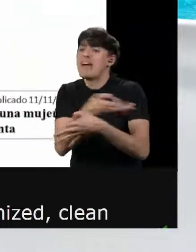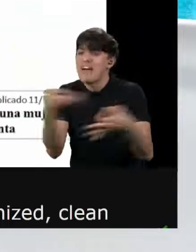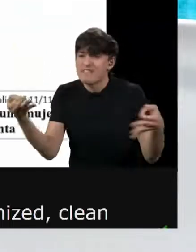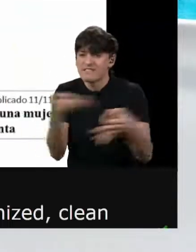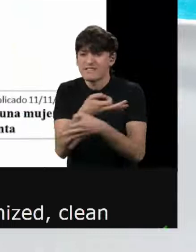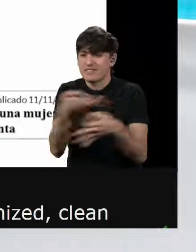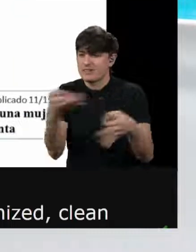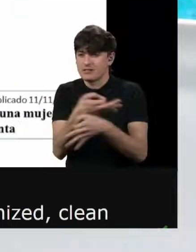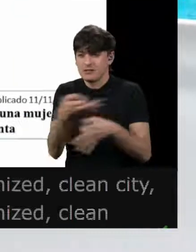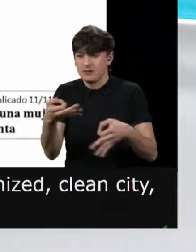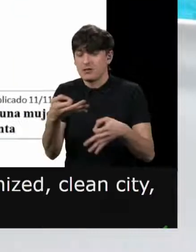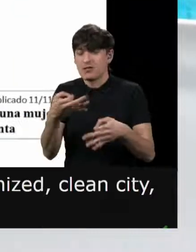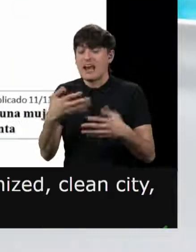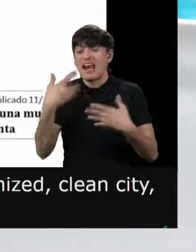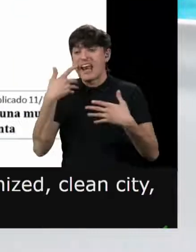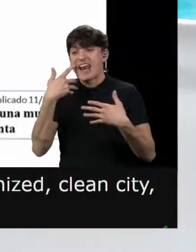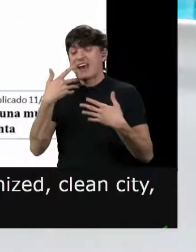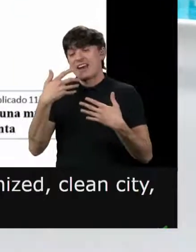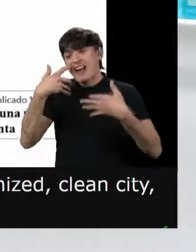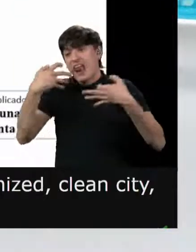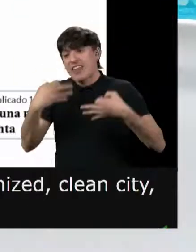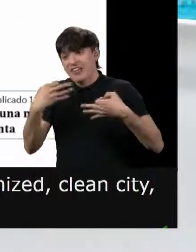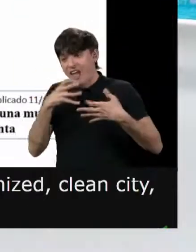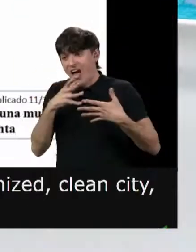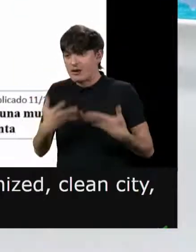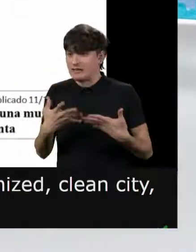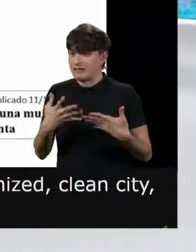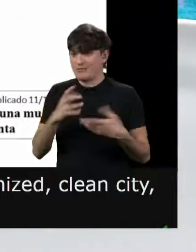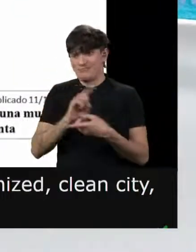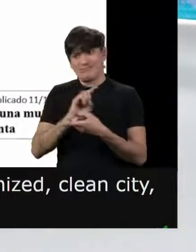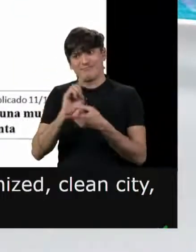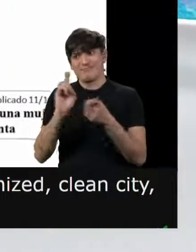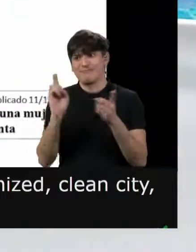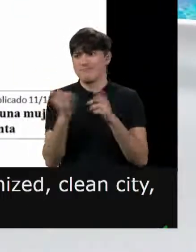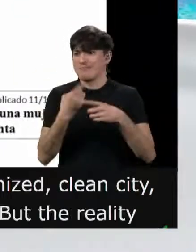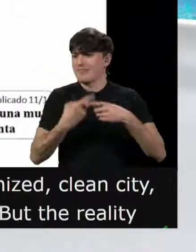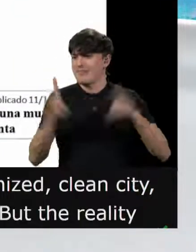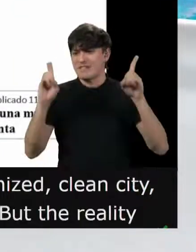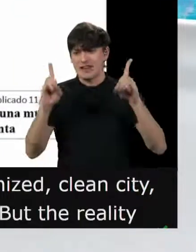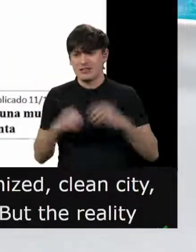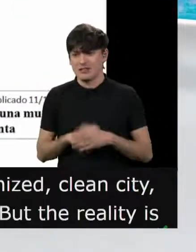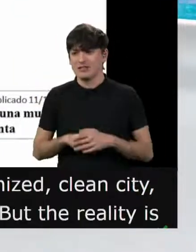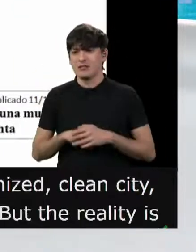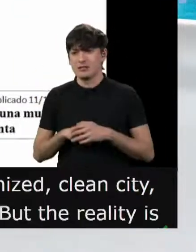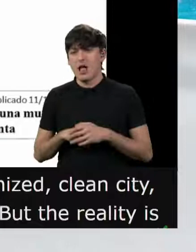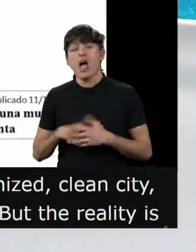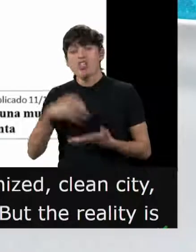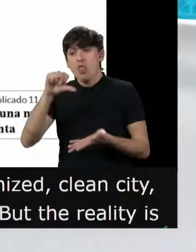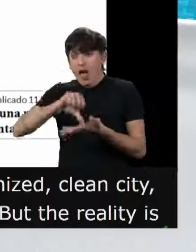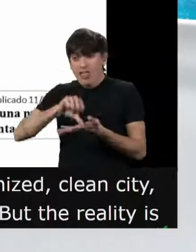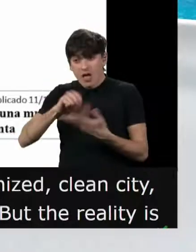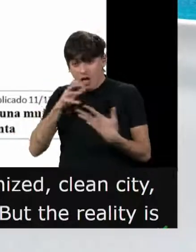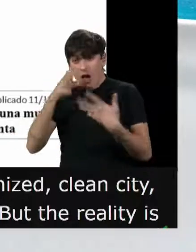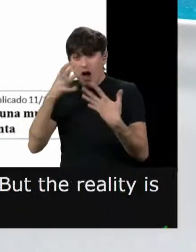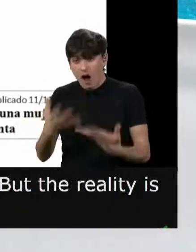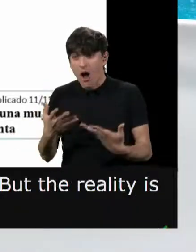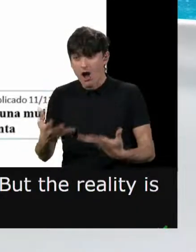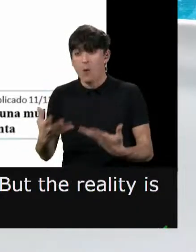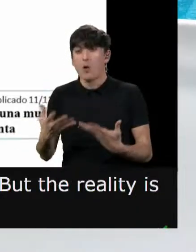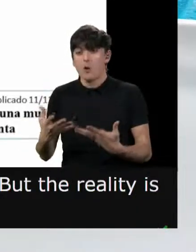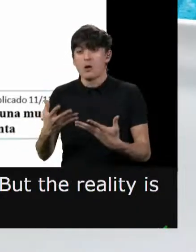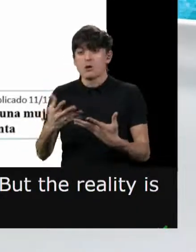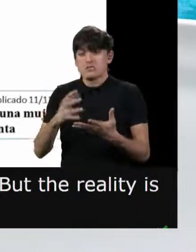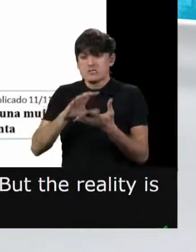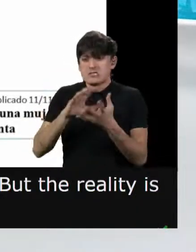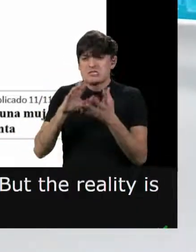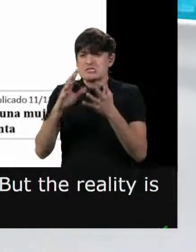what realidad we que tenemos ahora aspire mismo towards, es but otra, the y es reality is con la que quite tenemos que different. enfrentarnos That las this ciudades is the a día de challenge hoy that se we're están facing, convirtiendo and en cities